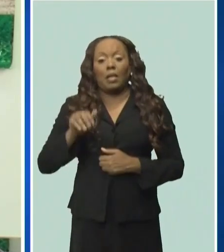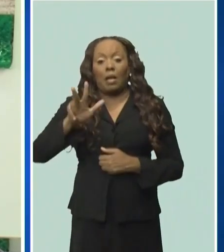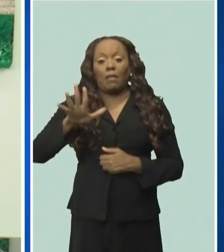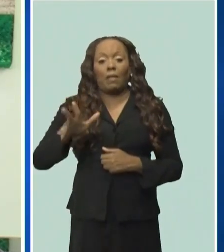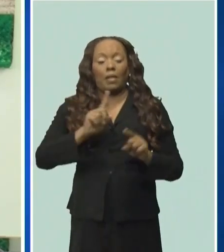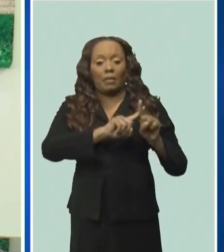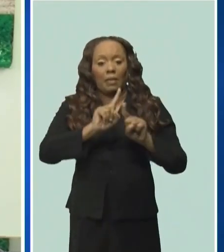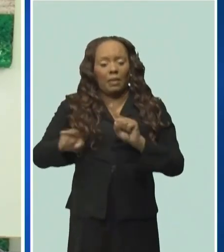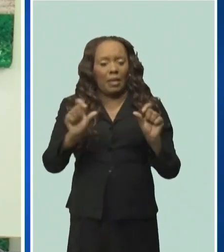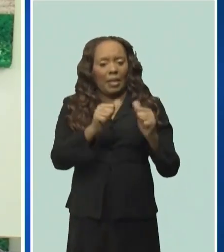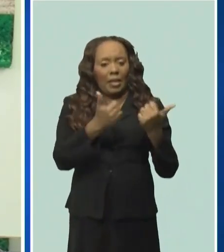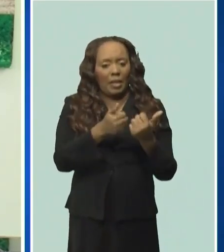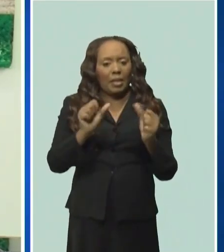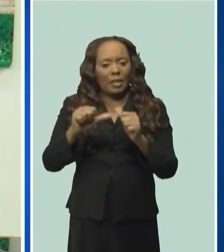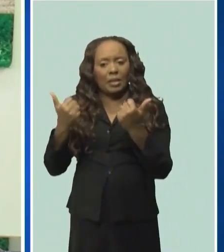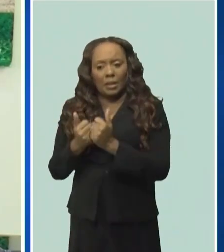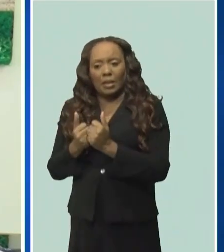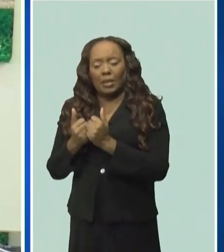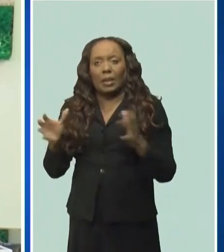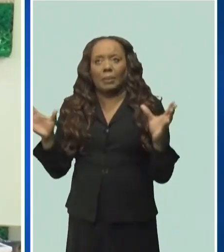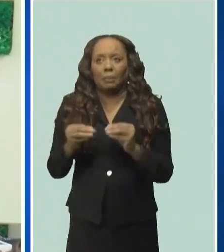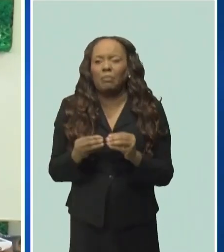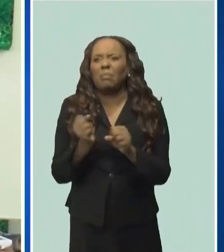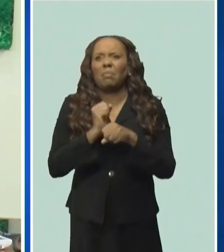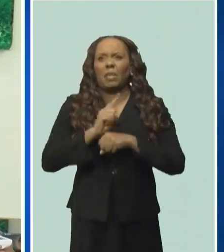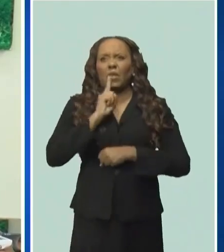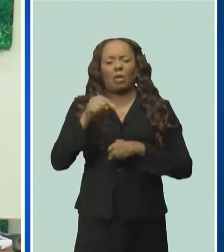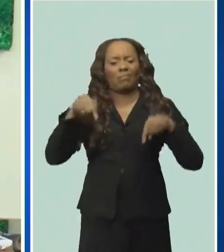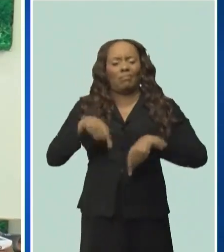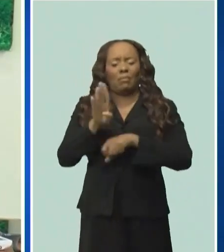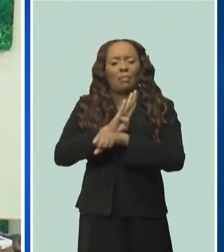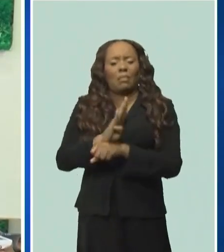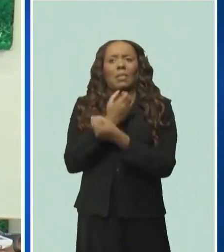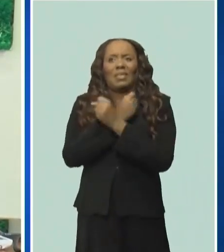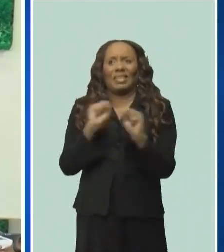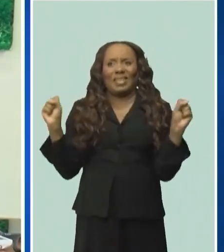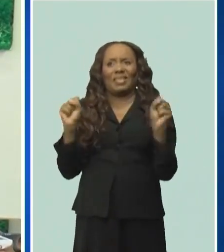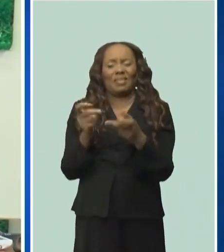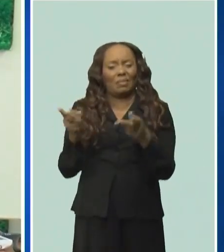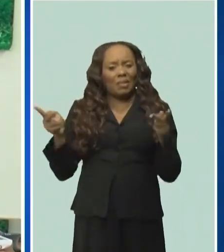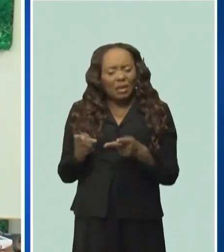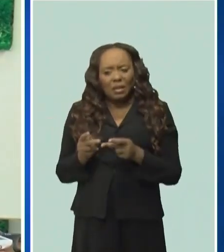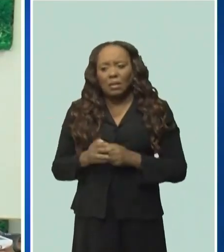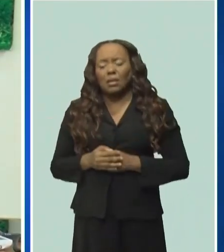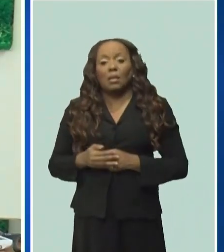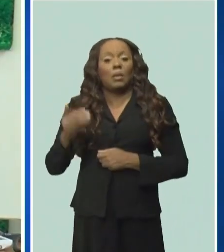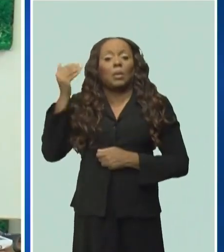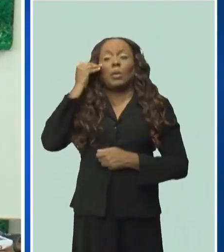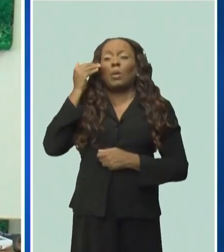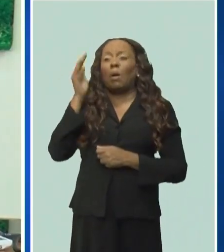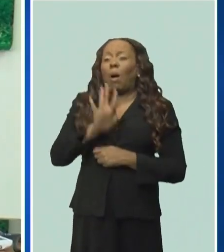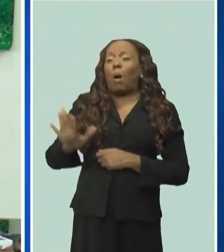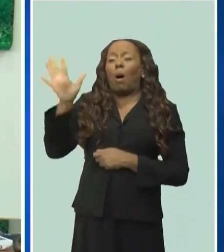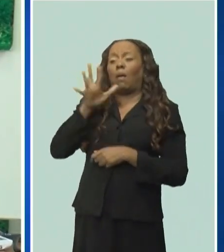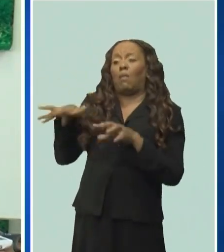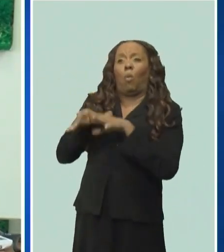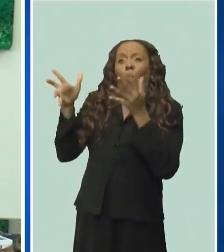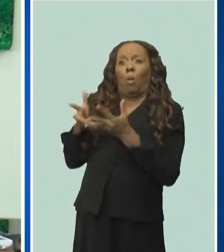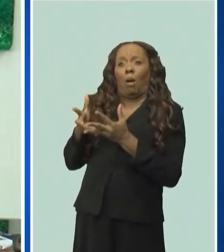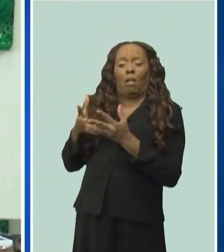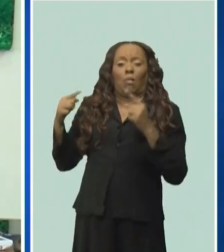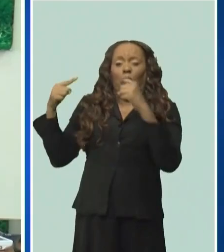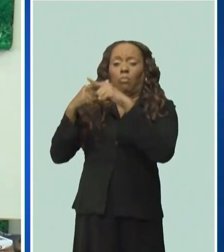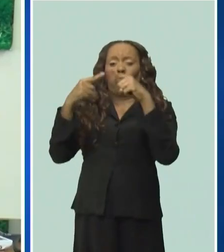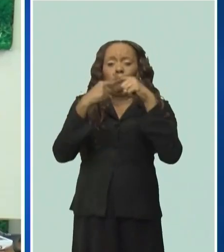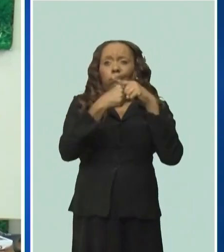meet to ensure that Barbados is a very secure place, given all of the global conflict that we're facing. And we don't